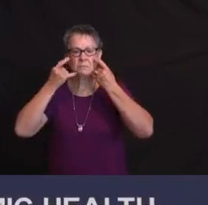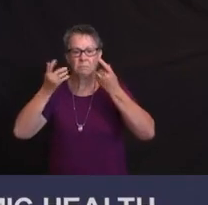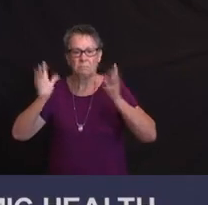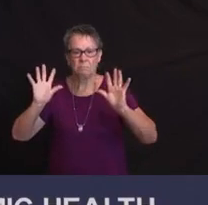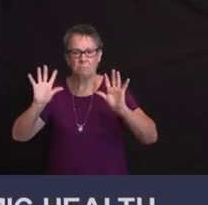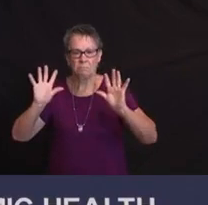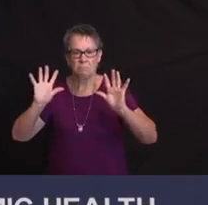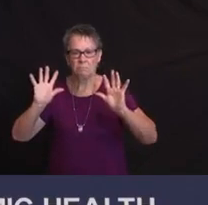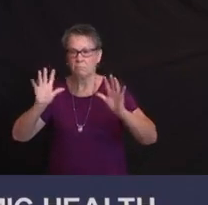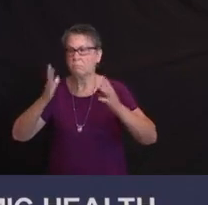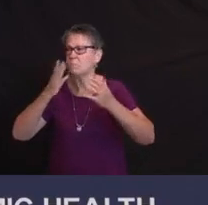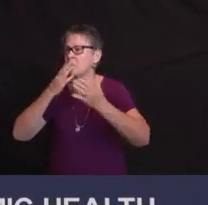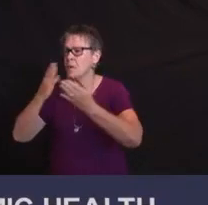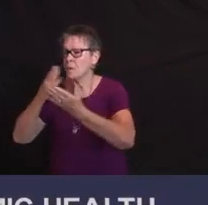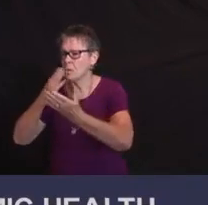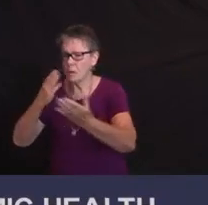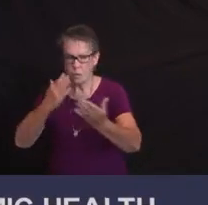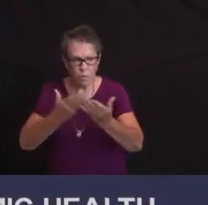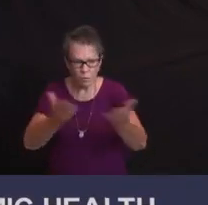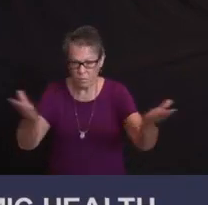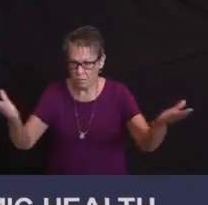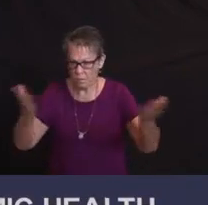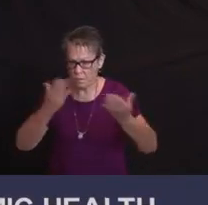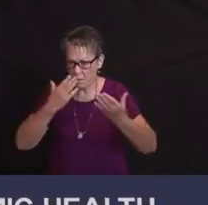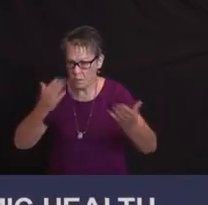thank everybody.